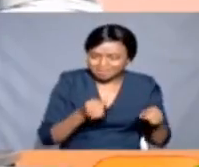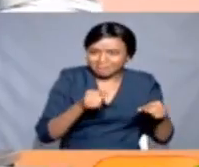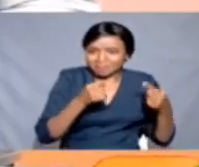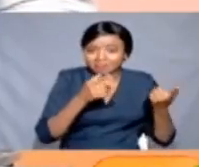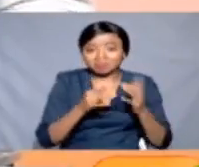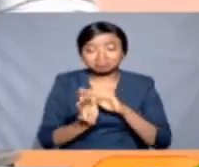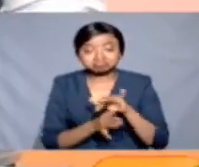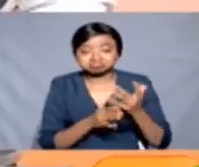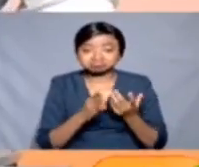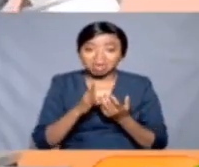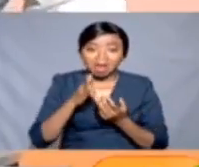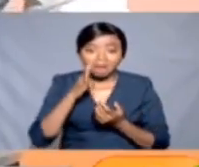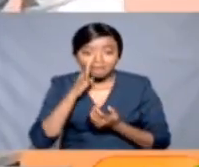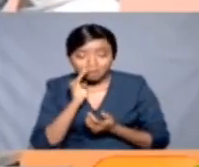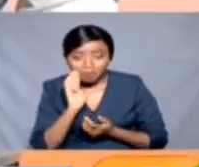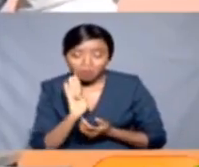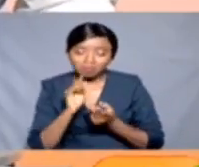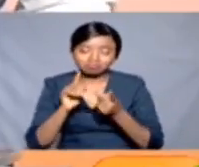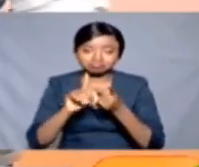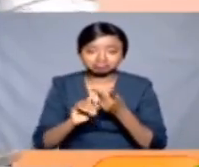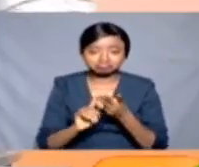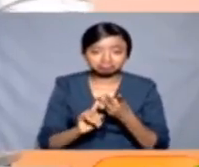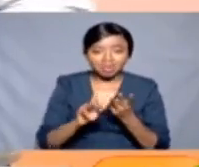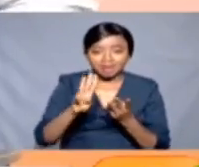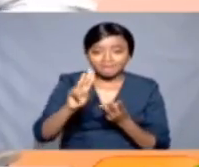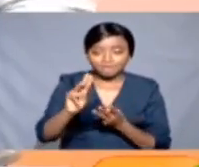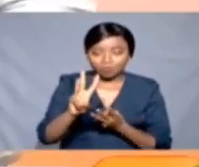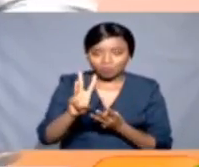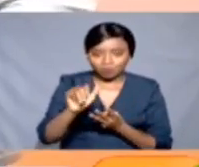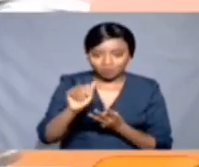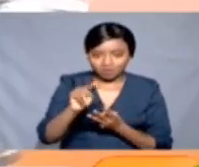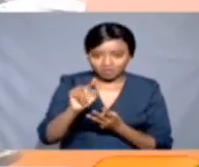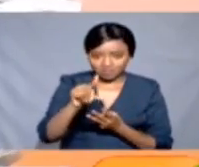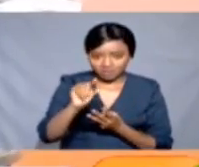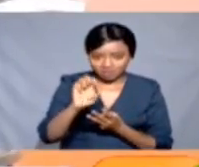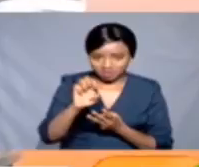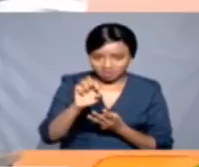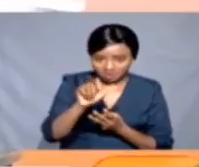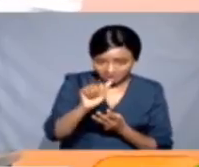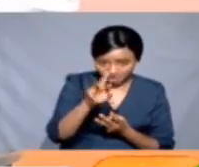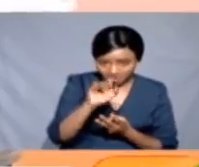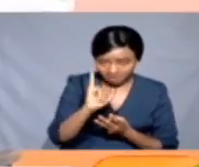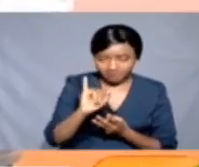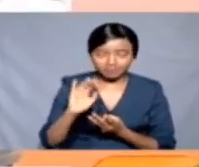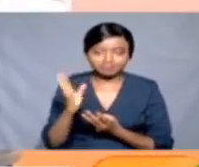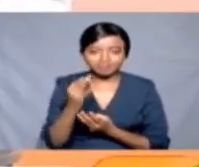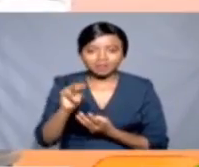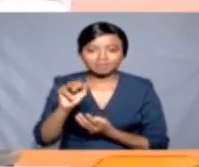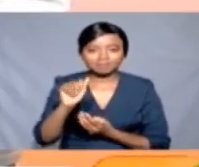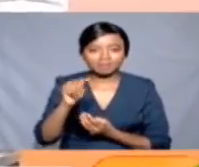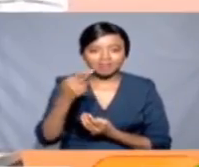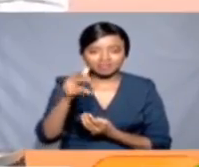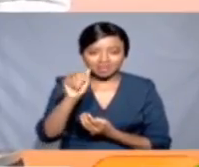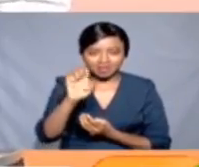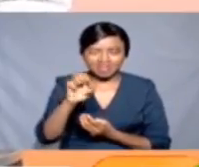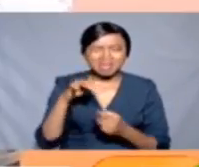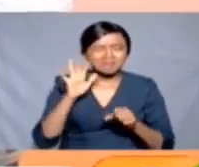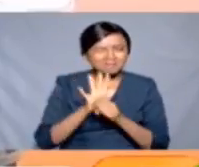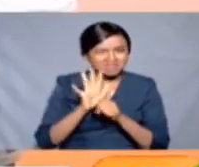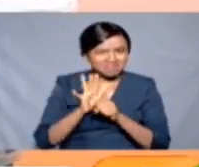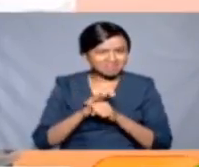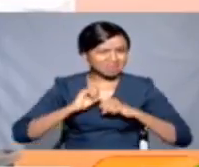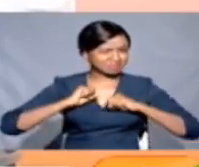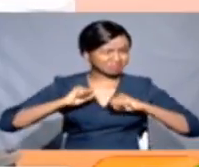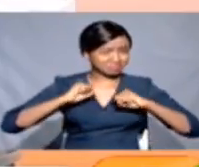to Bob Collymore to Kenneth Matiba to Wangari Maathai, more and more prominent Kenyans are embracing cremation. More